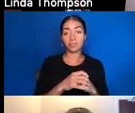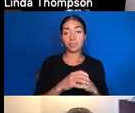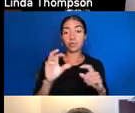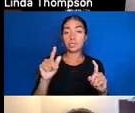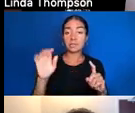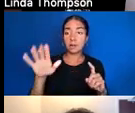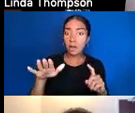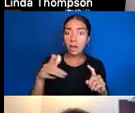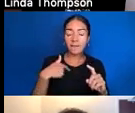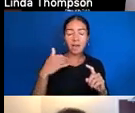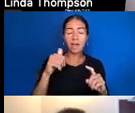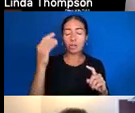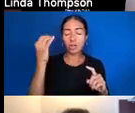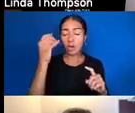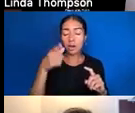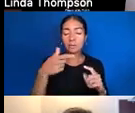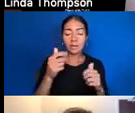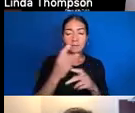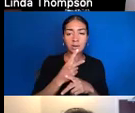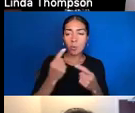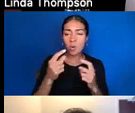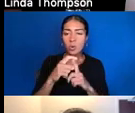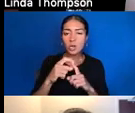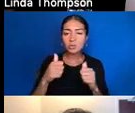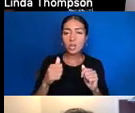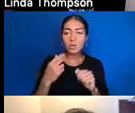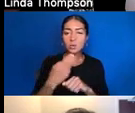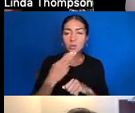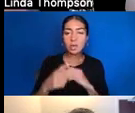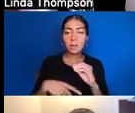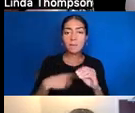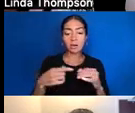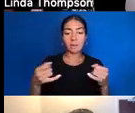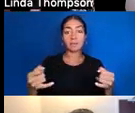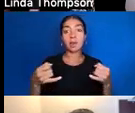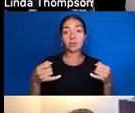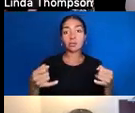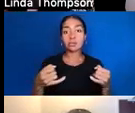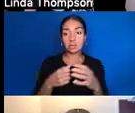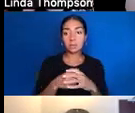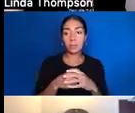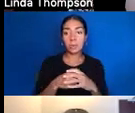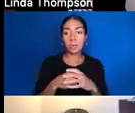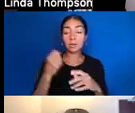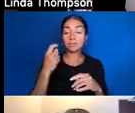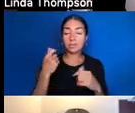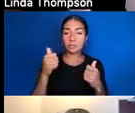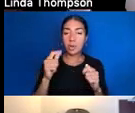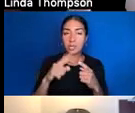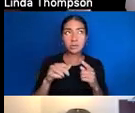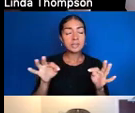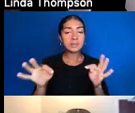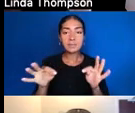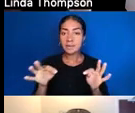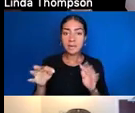still trying to figure out what words I'm trying to use about this boundary piece. But what I'm trying to convey is that